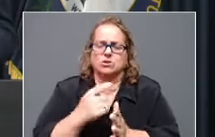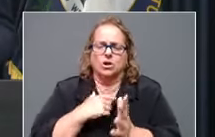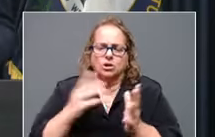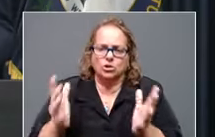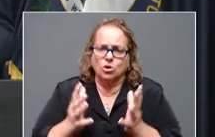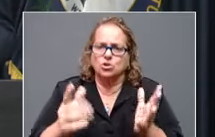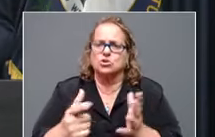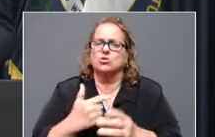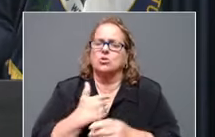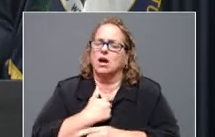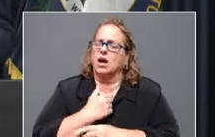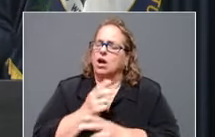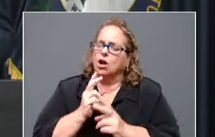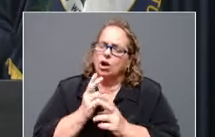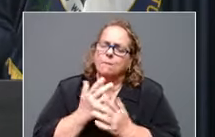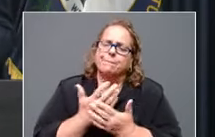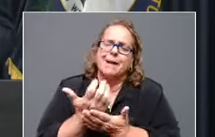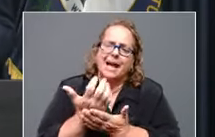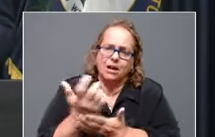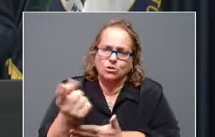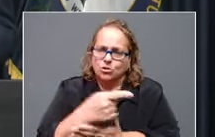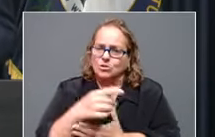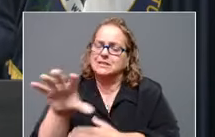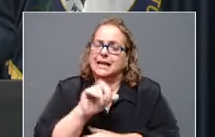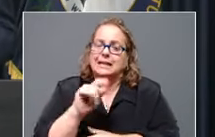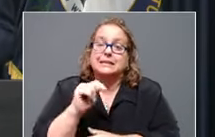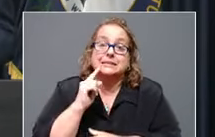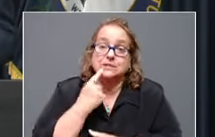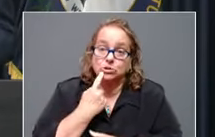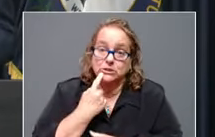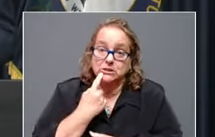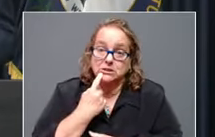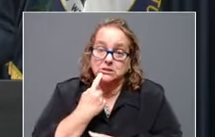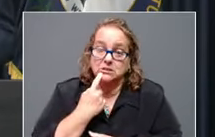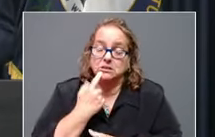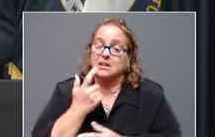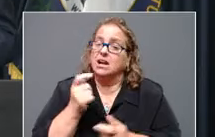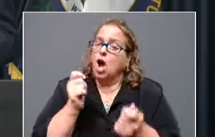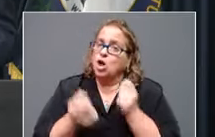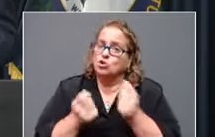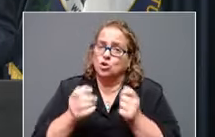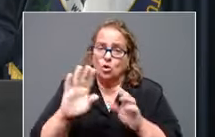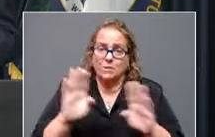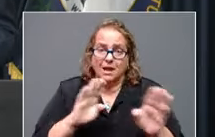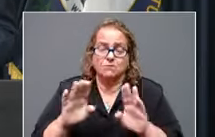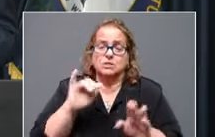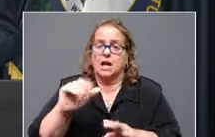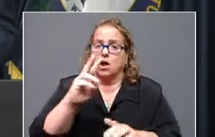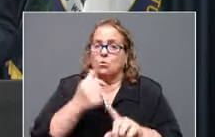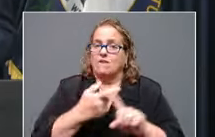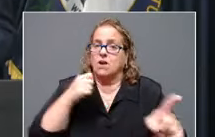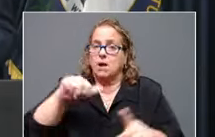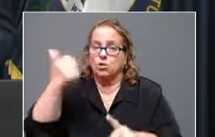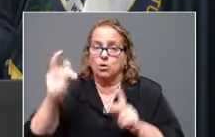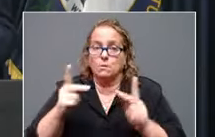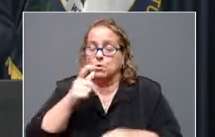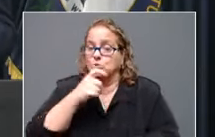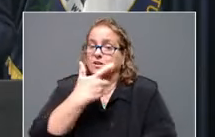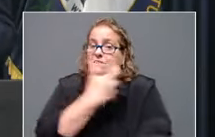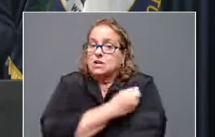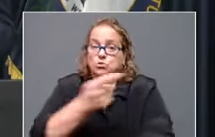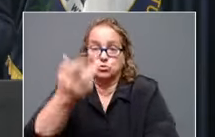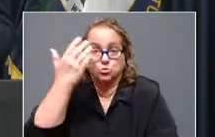changed the landscape in 4 to 6 weeks. And we are just a couple weeks behind the headlines the governor shared from the states to the south of